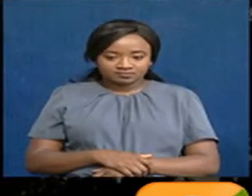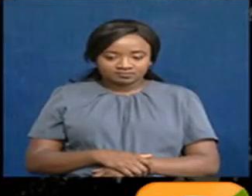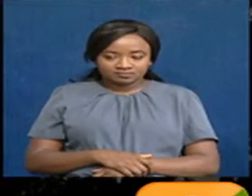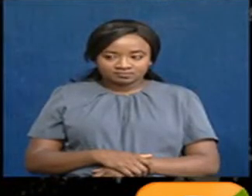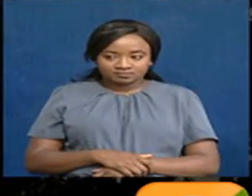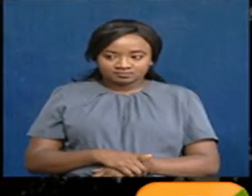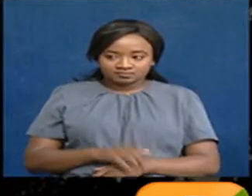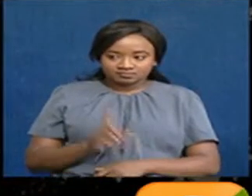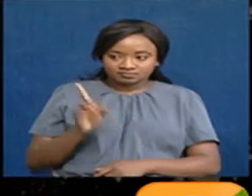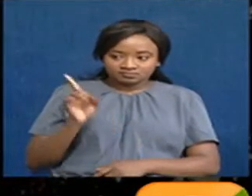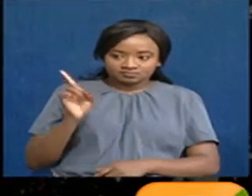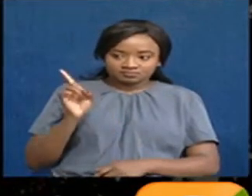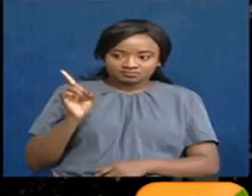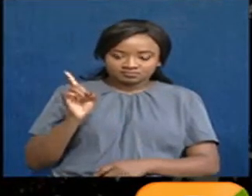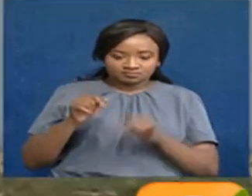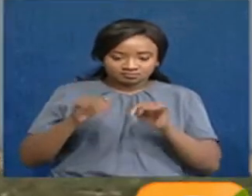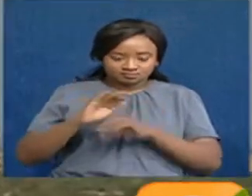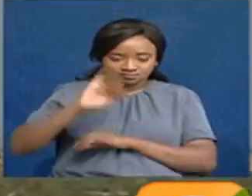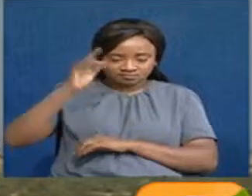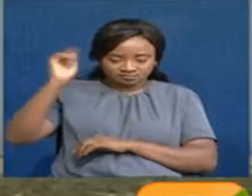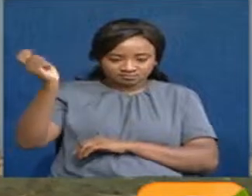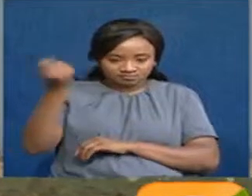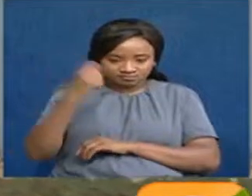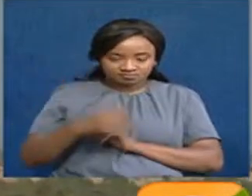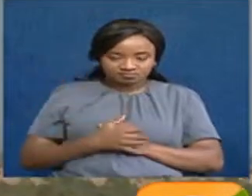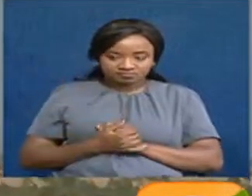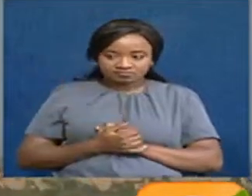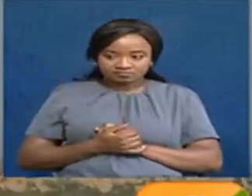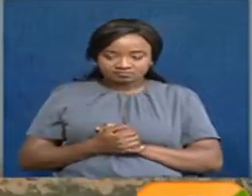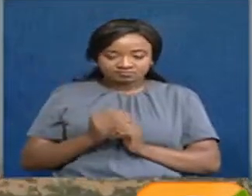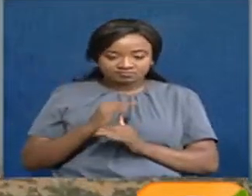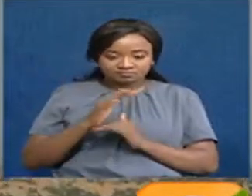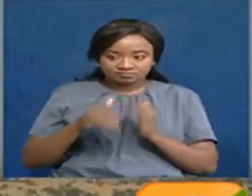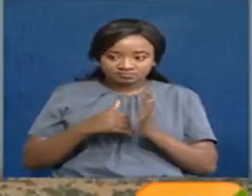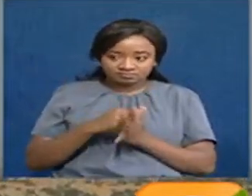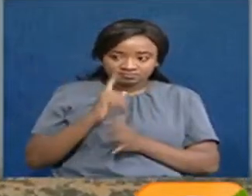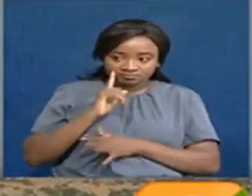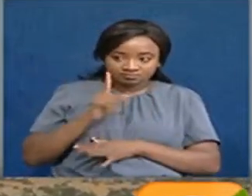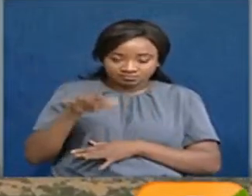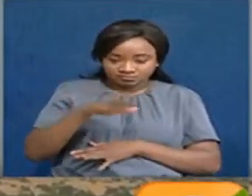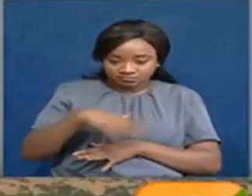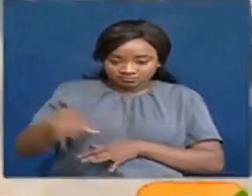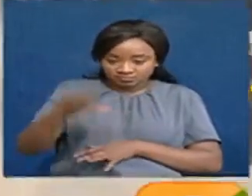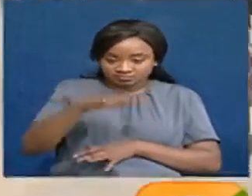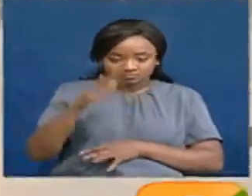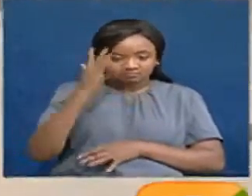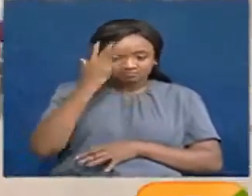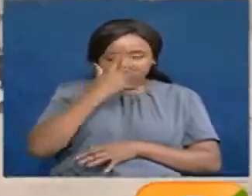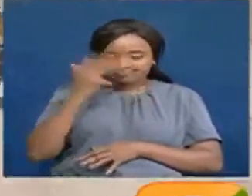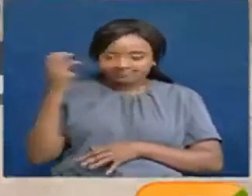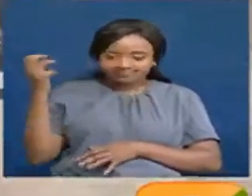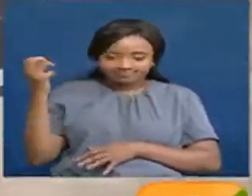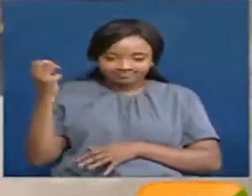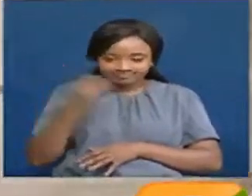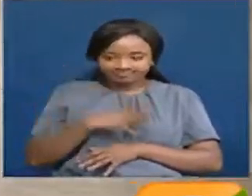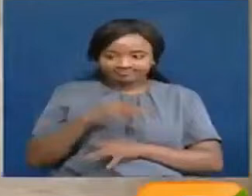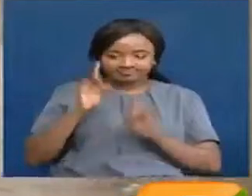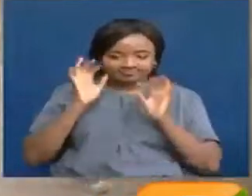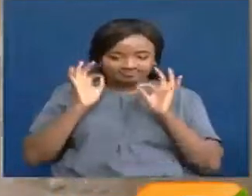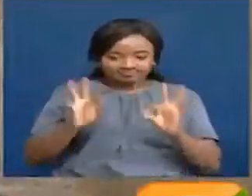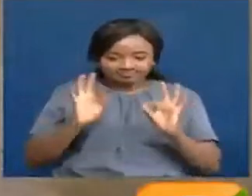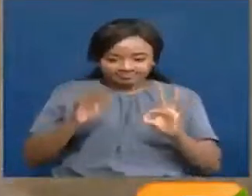Nestled at the foot of the lofty Mount Kenya, Old Pejeta Conservancy is one of the most unique and vital wildlife sanctuaries in East